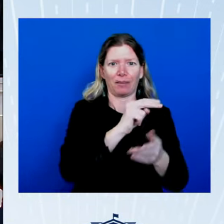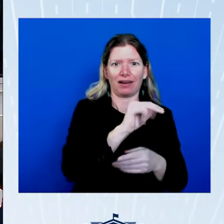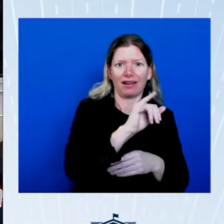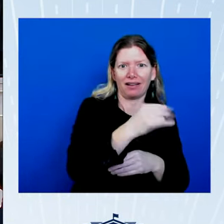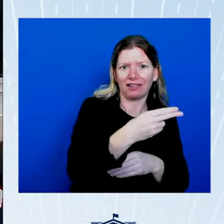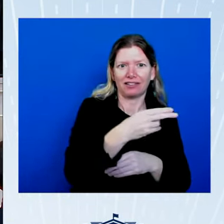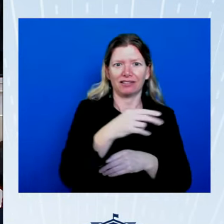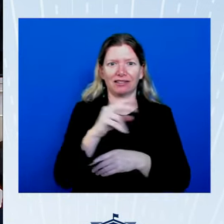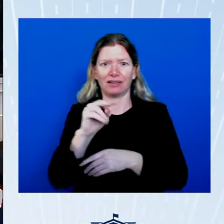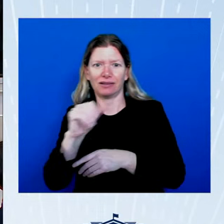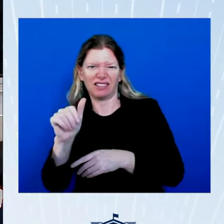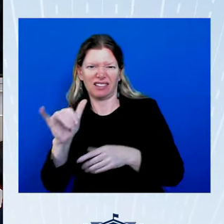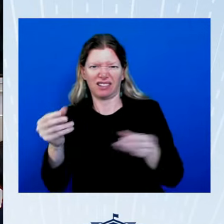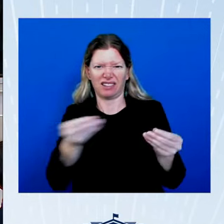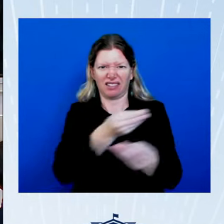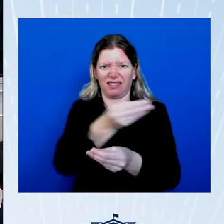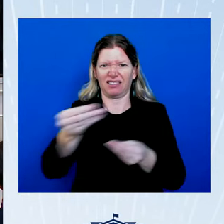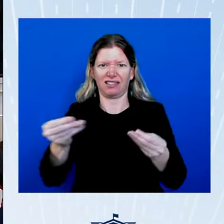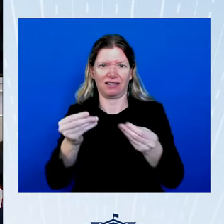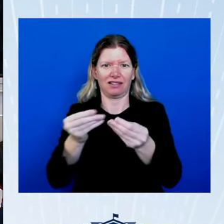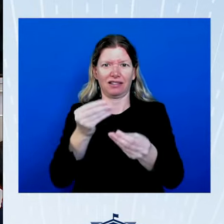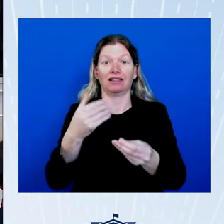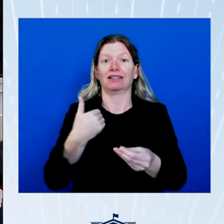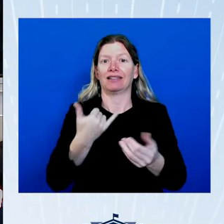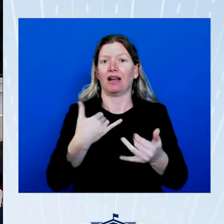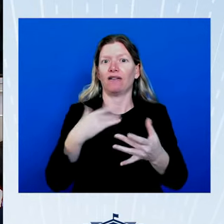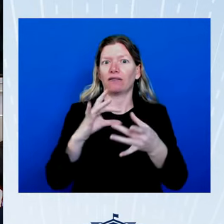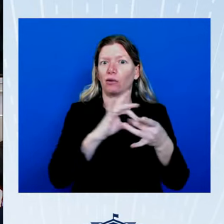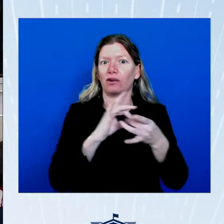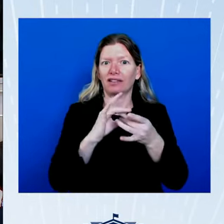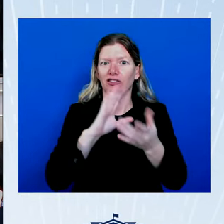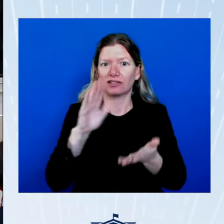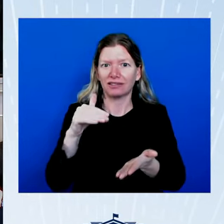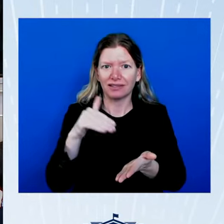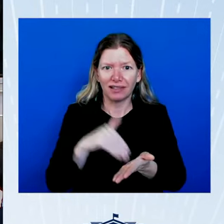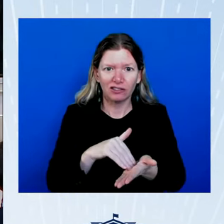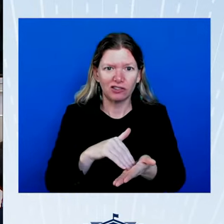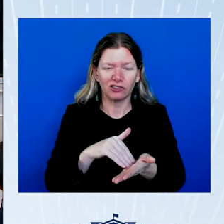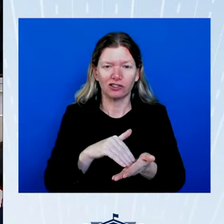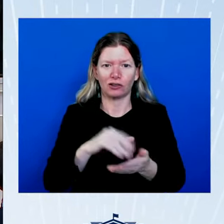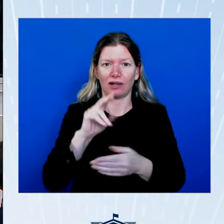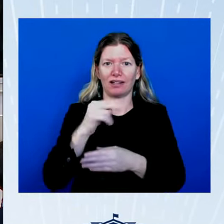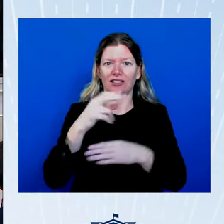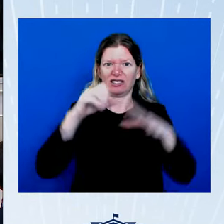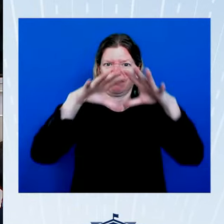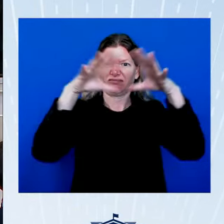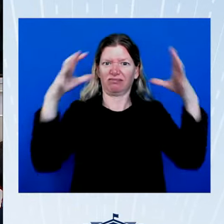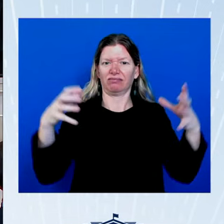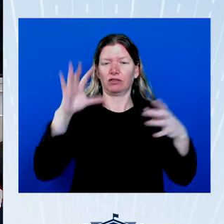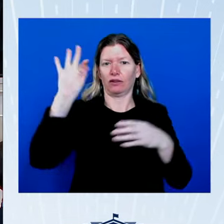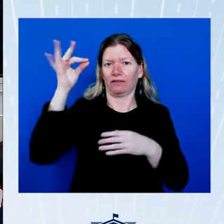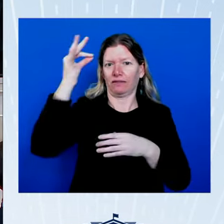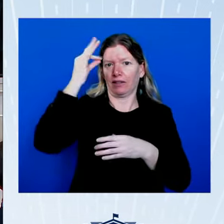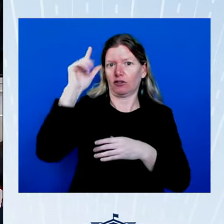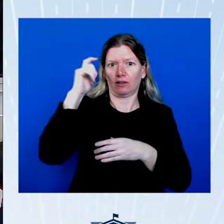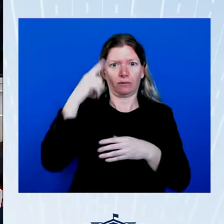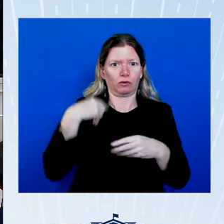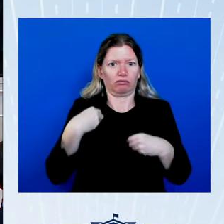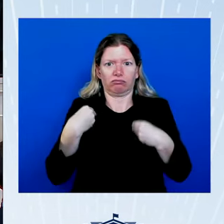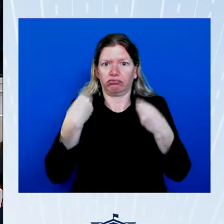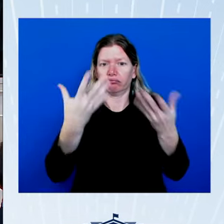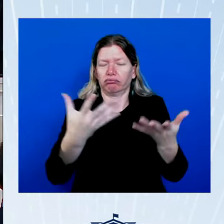So it's across HHS and across the federal government to develop those resiliency, but also to work on